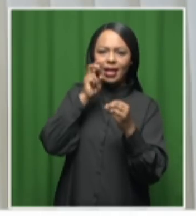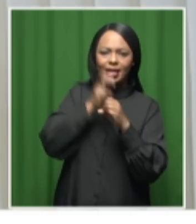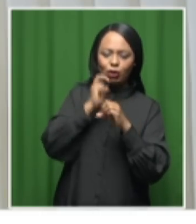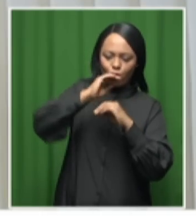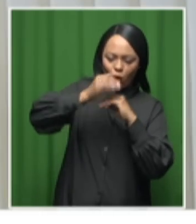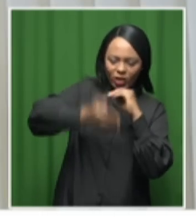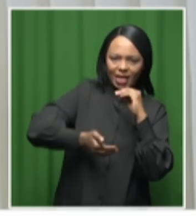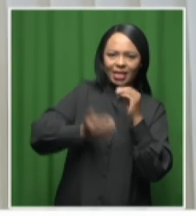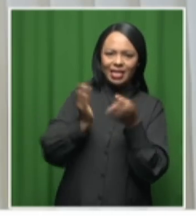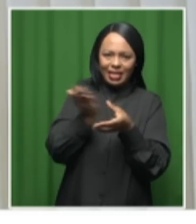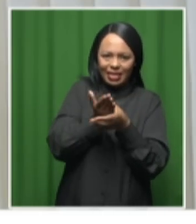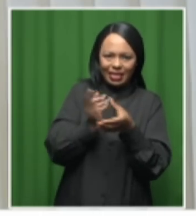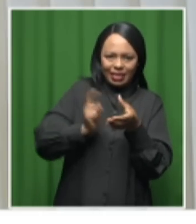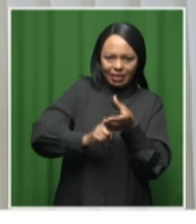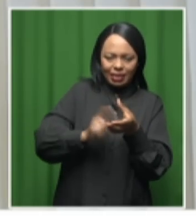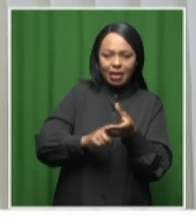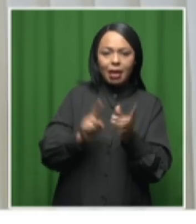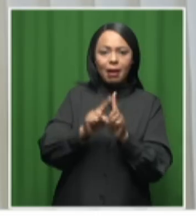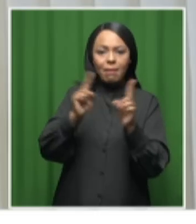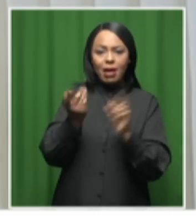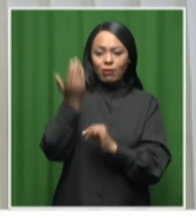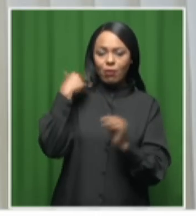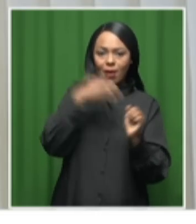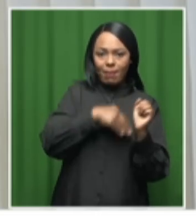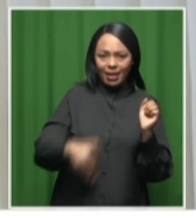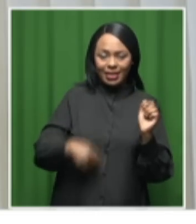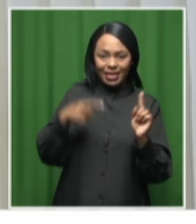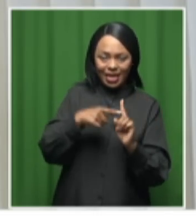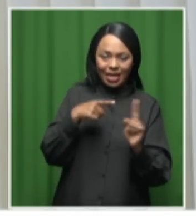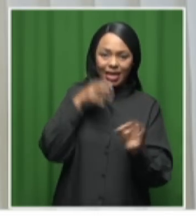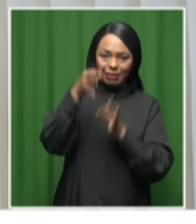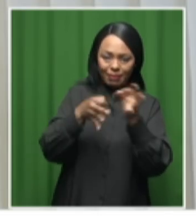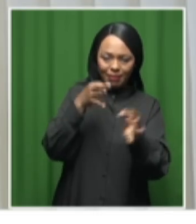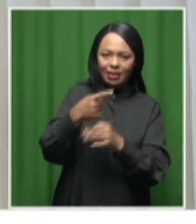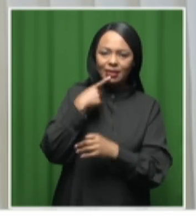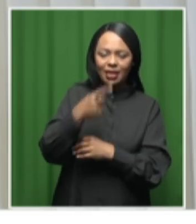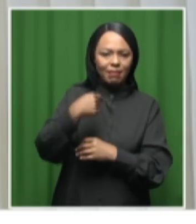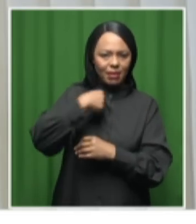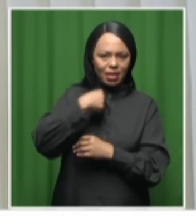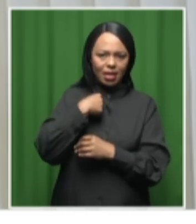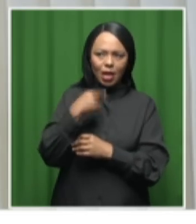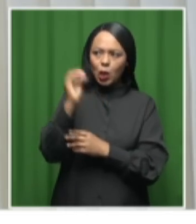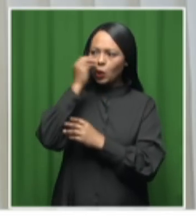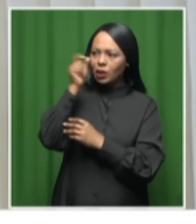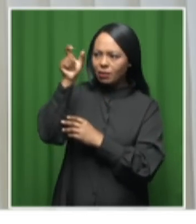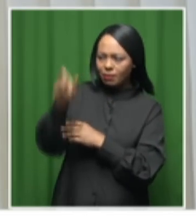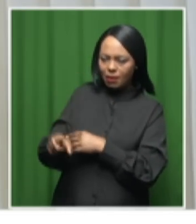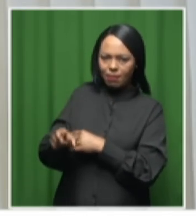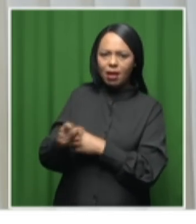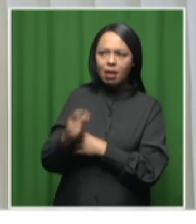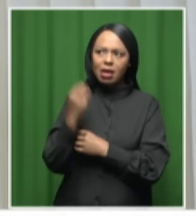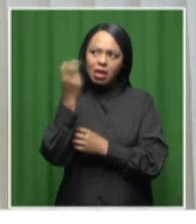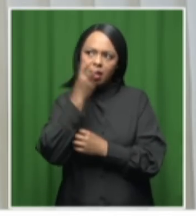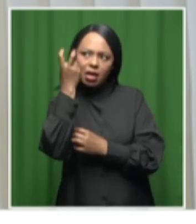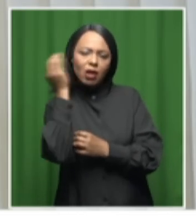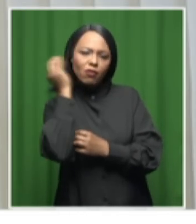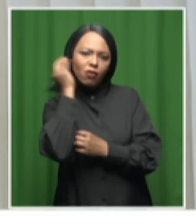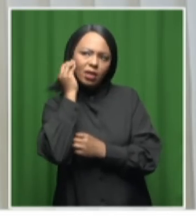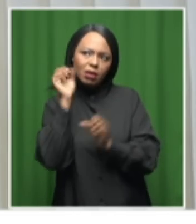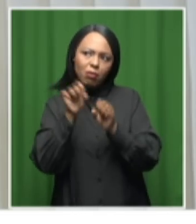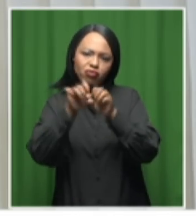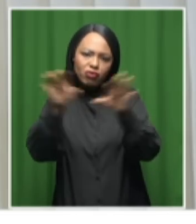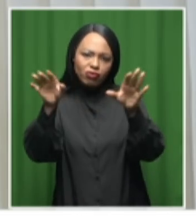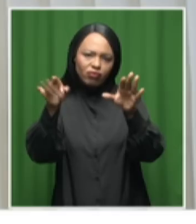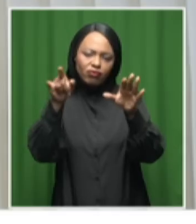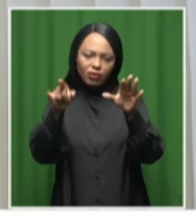that particular point in time. What the former president is saying, I'm not against a journalist going in looking for information and publishing that